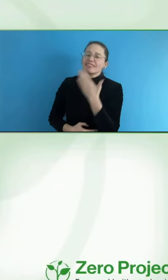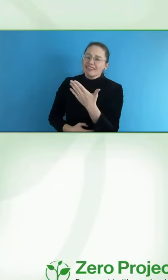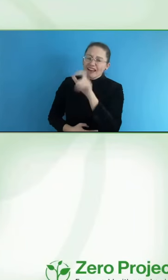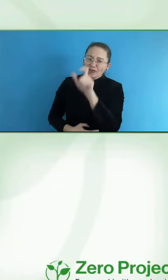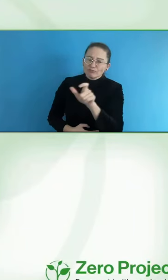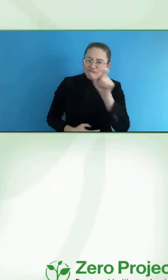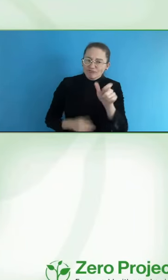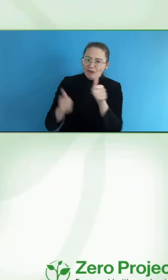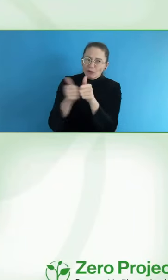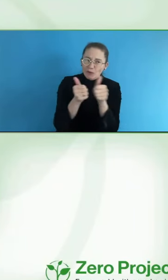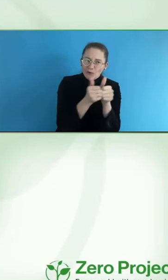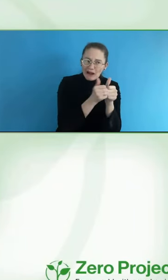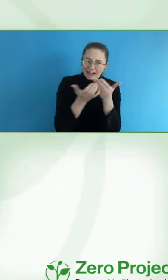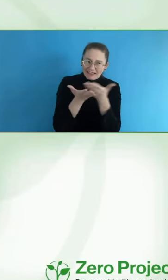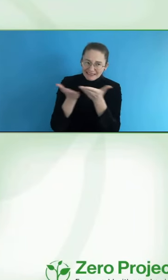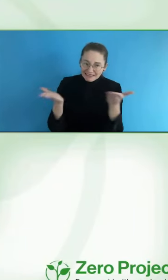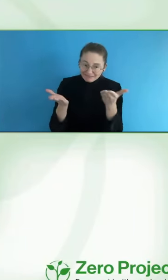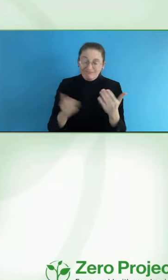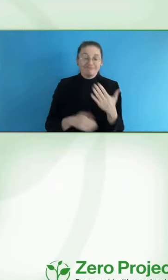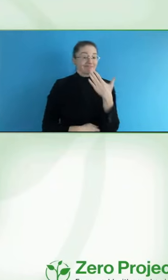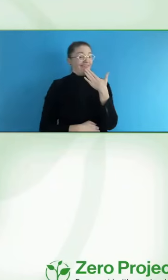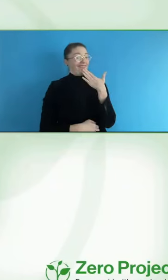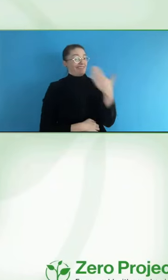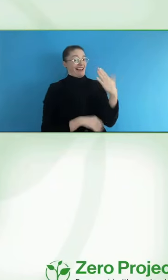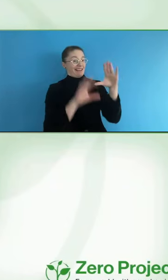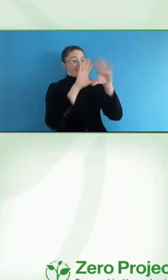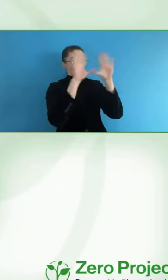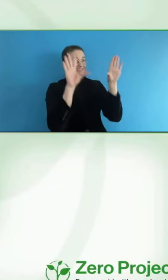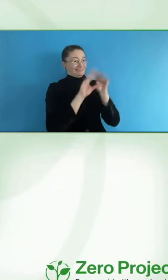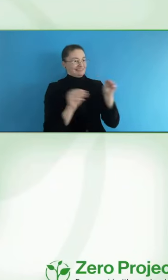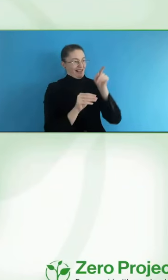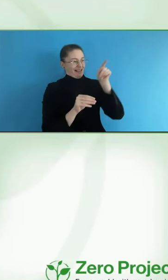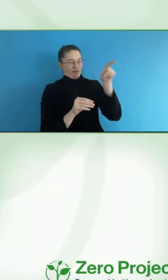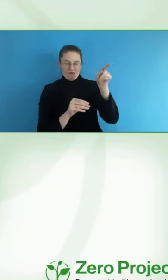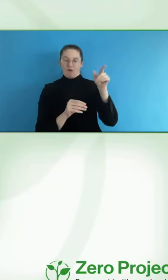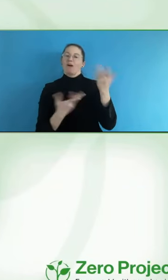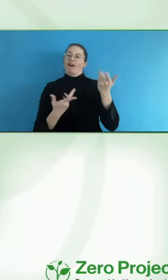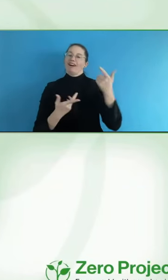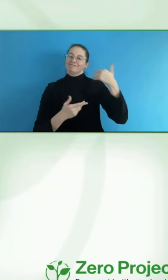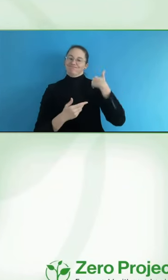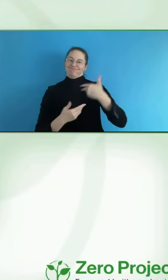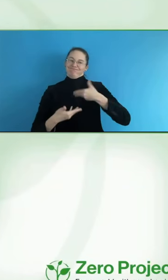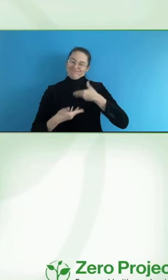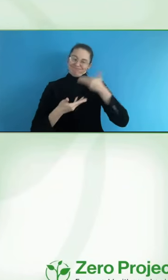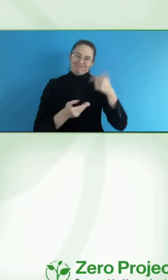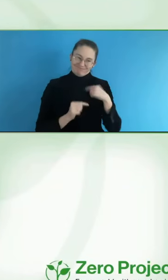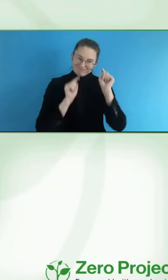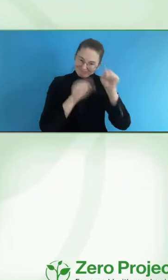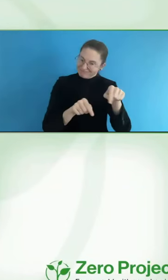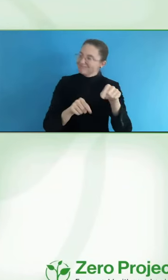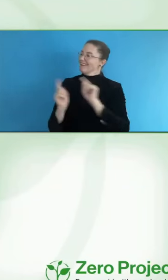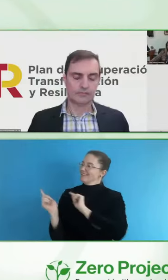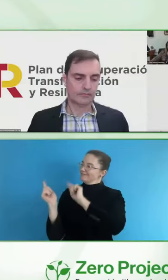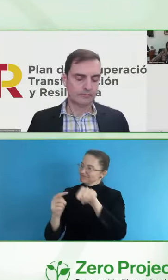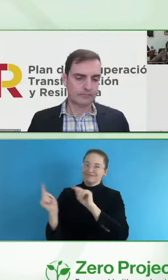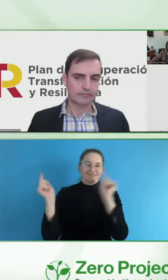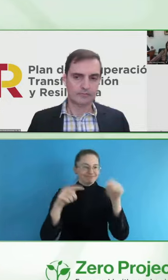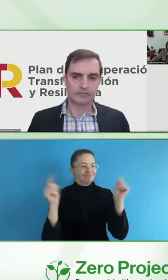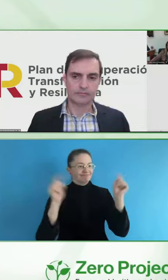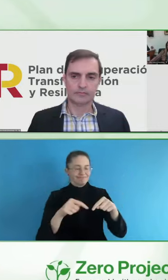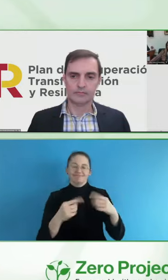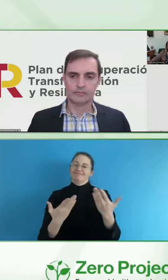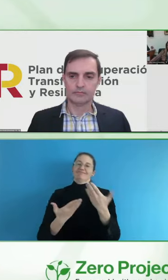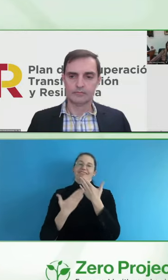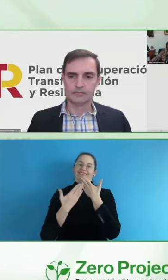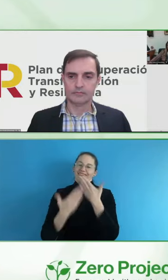well for inviting me and for inviting all of us here. And thank you all, and have a good afternoon.